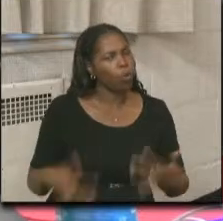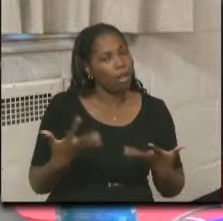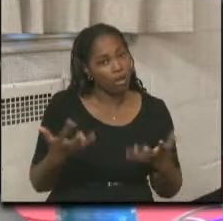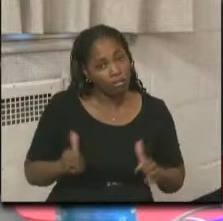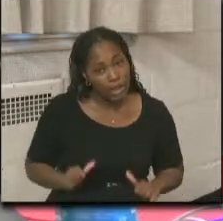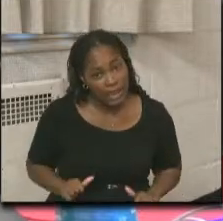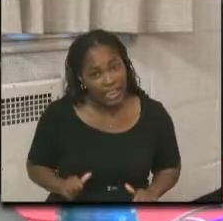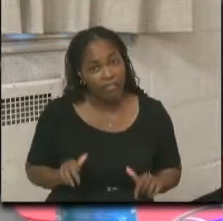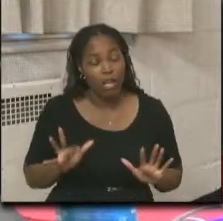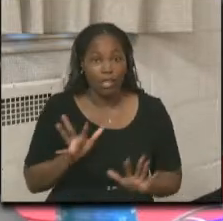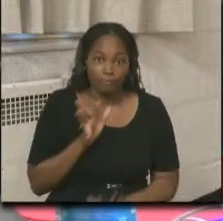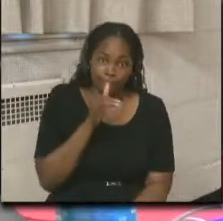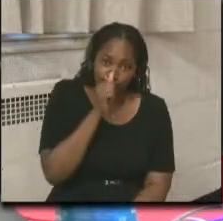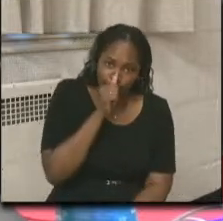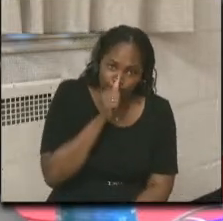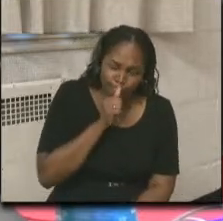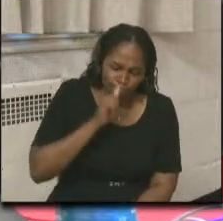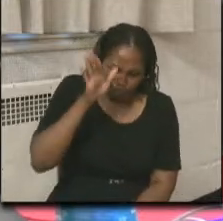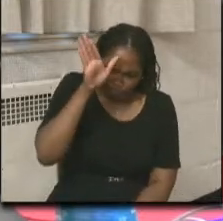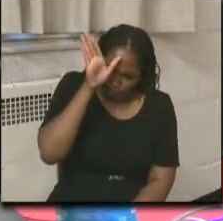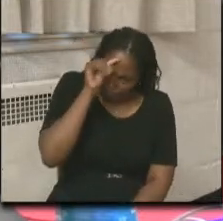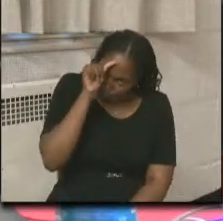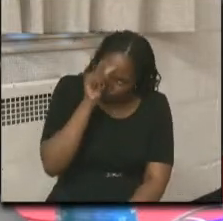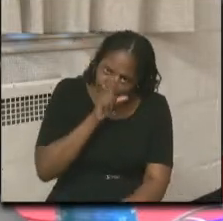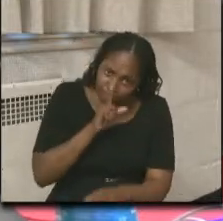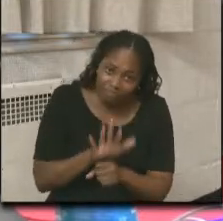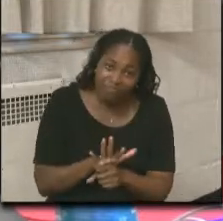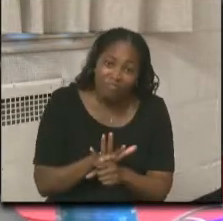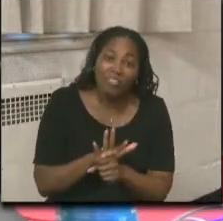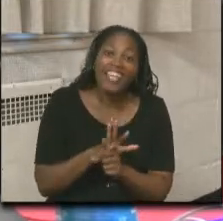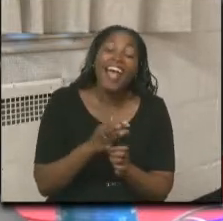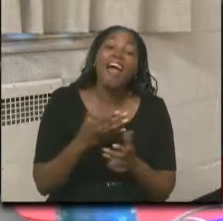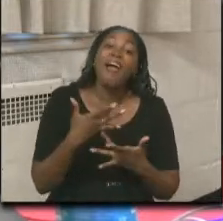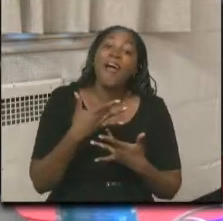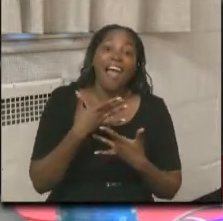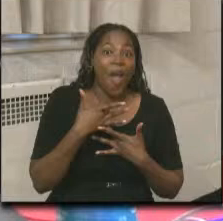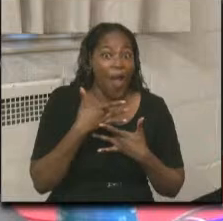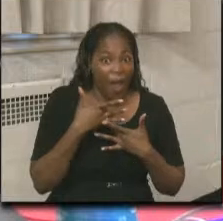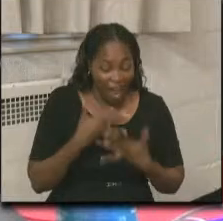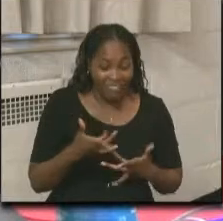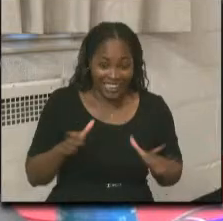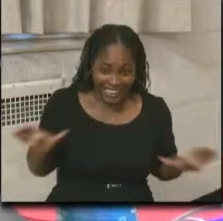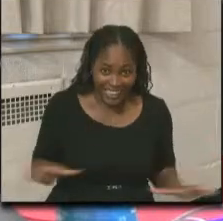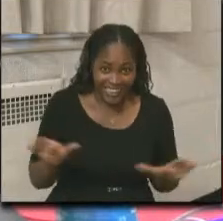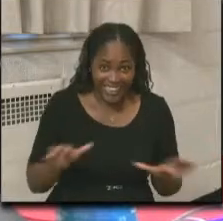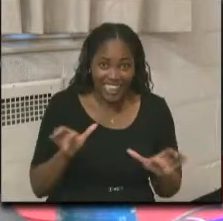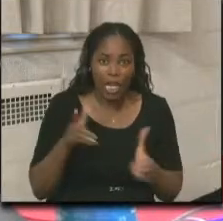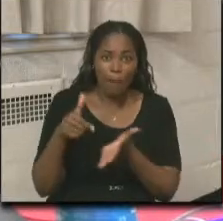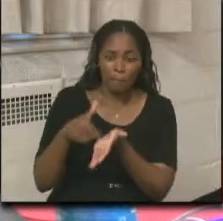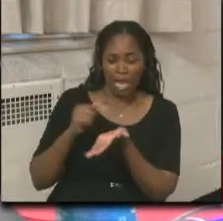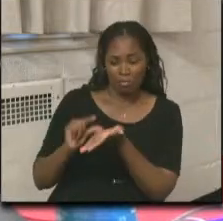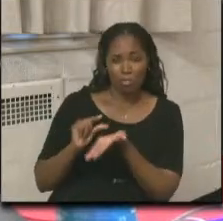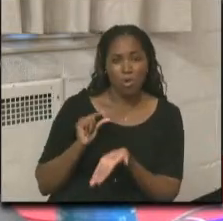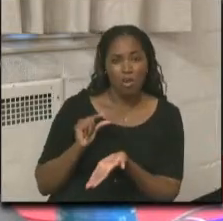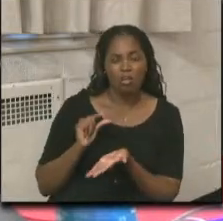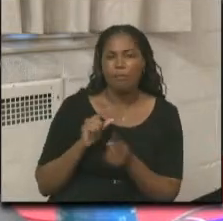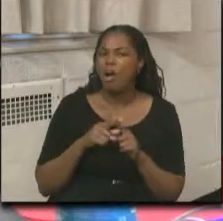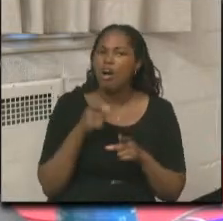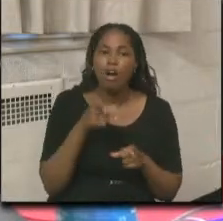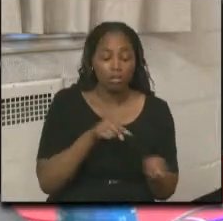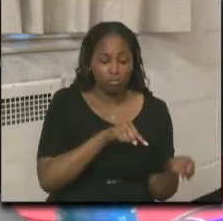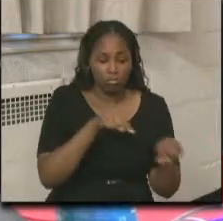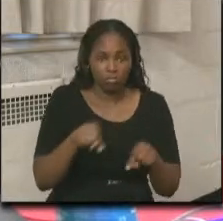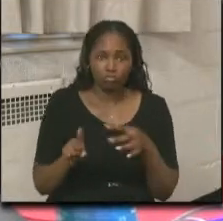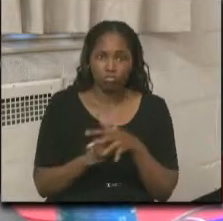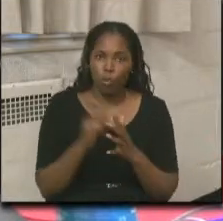sacrifice, patience, and a lot of times you don't get much from it, especially compensation, pay. right? But you're here because you care. And so I think that